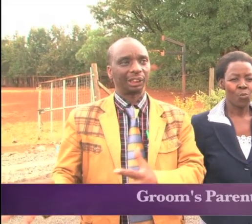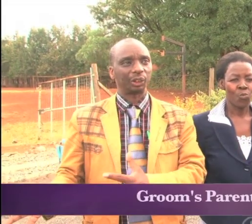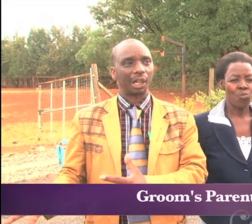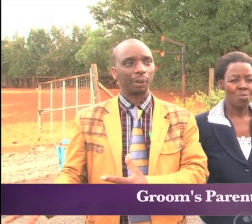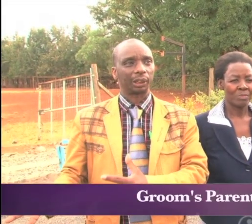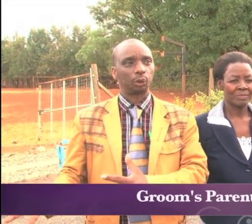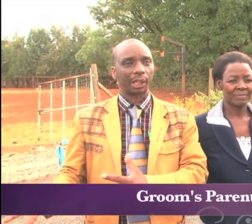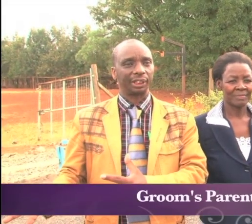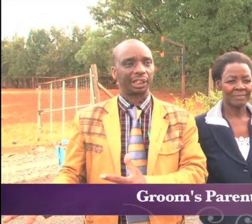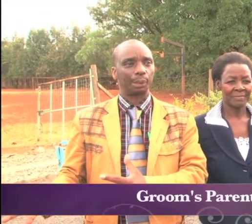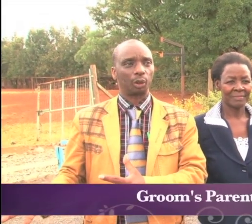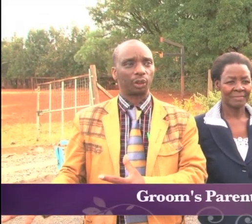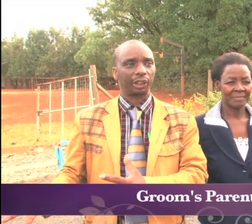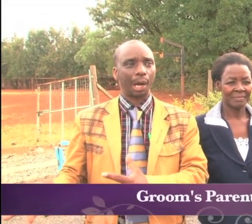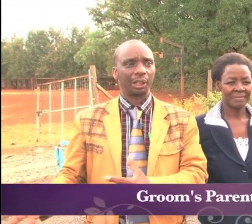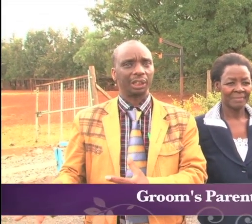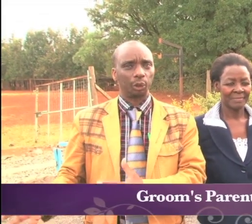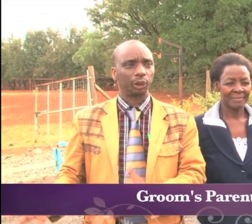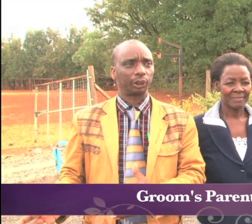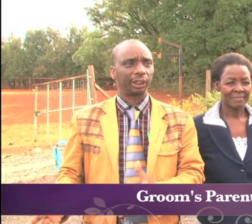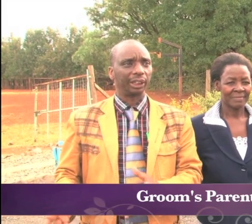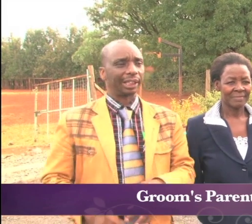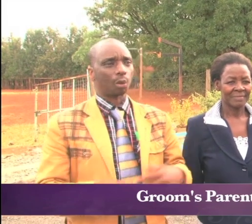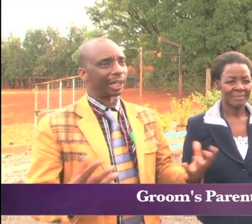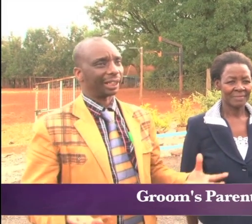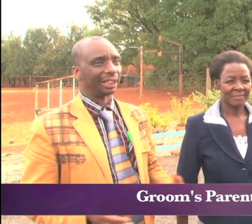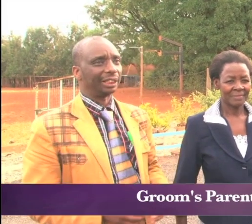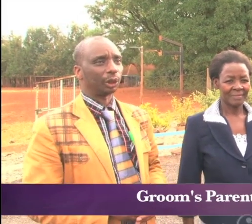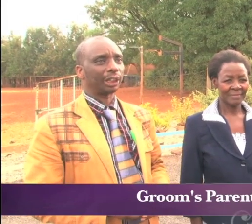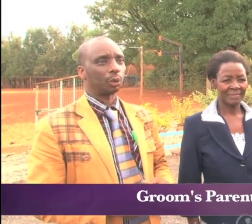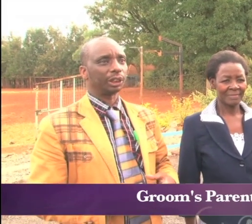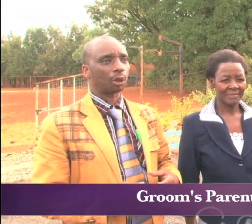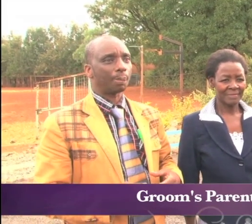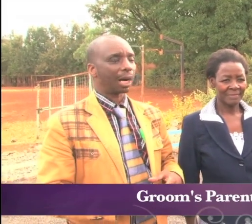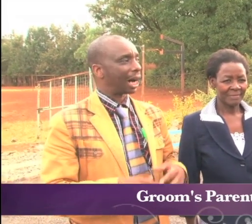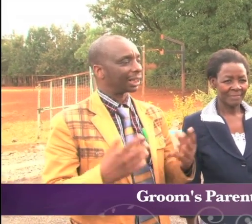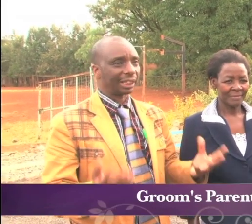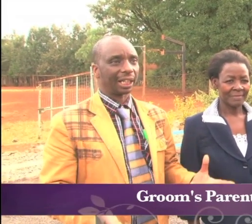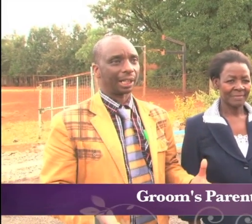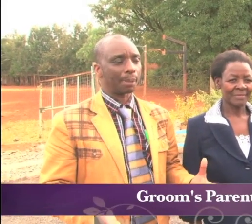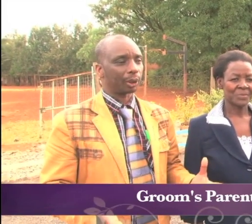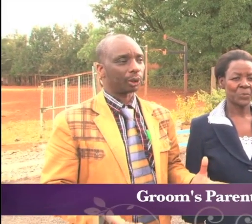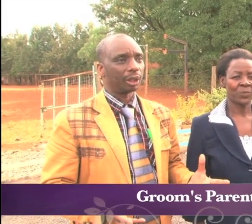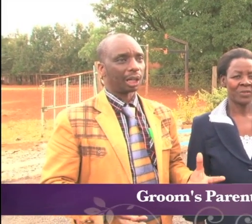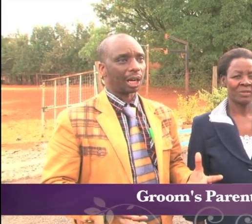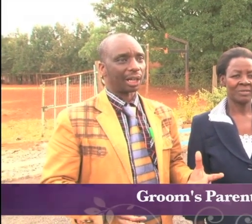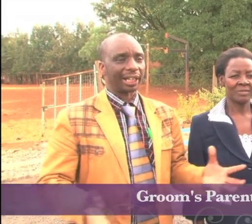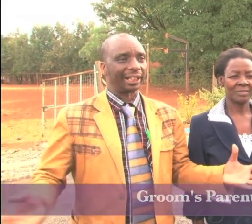anapea attention na kitu akisikia jambo lolote ama sauti yoyote. Yeye hako na ile dalili yoyote ya kuonyesha kwamba anasikia yale